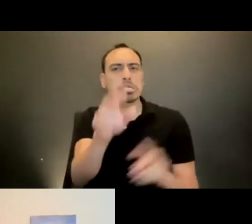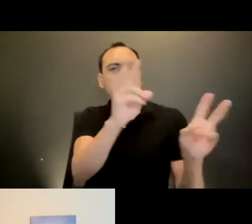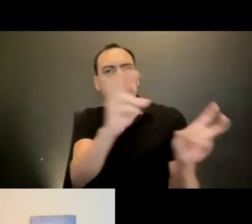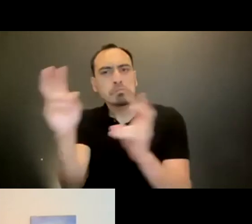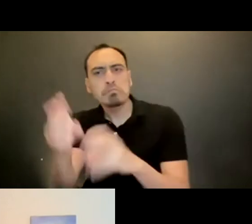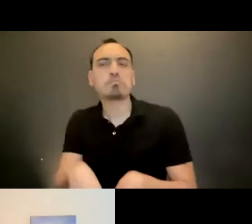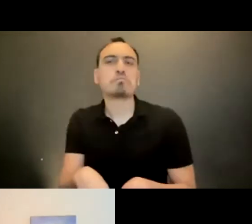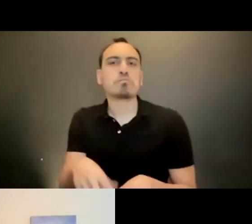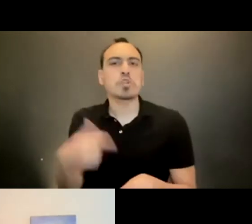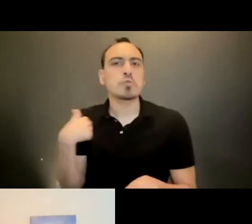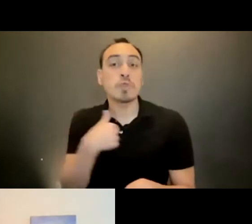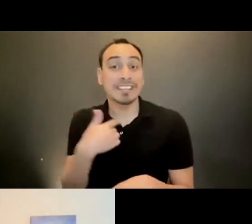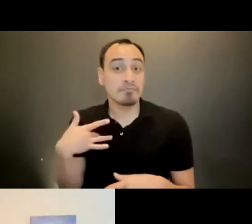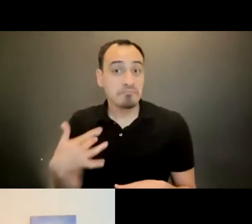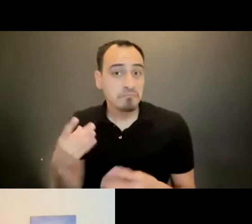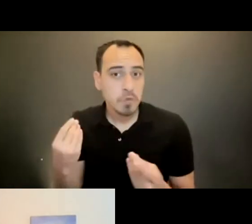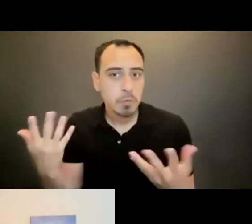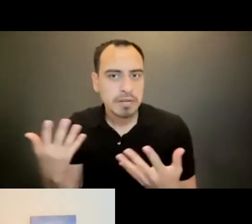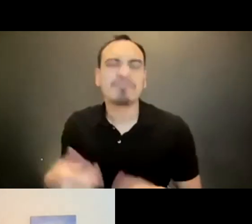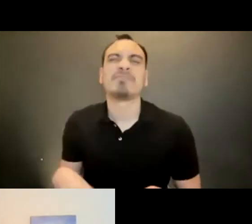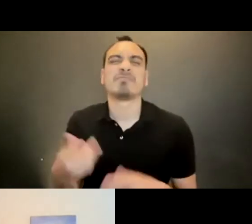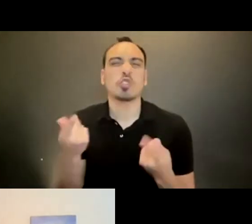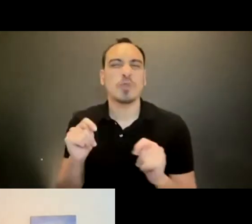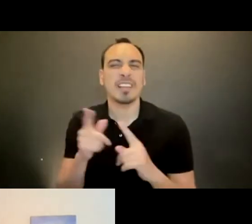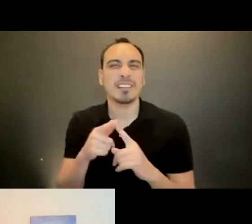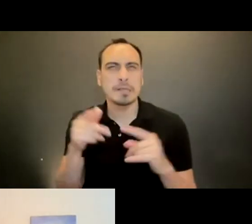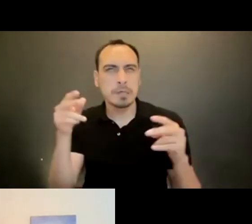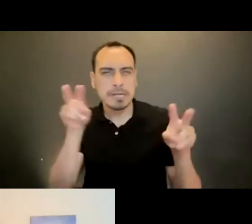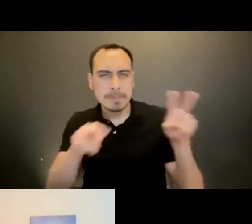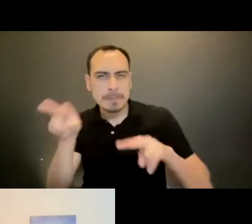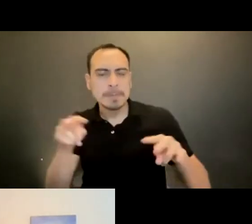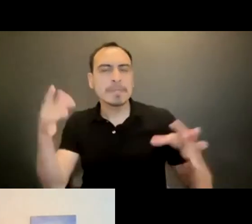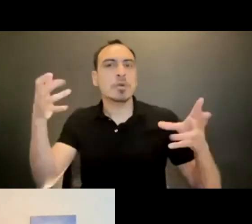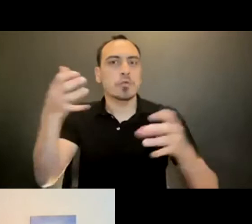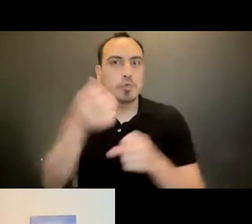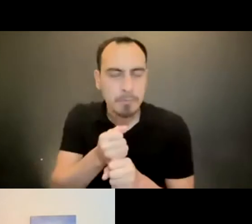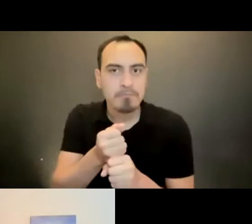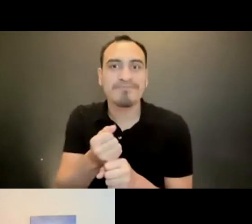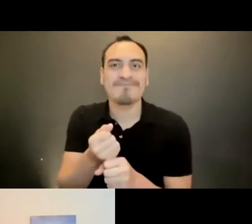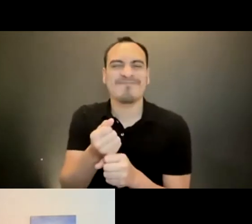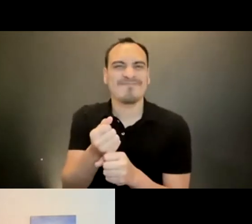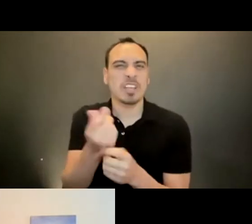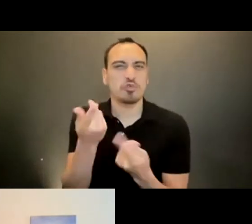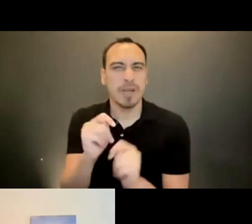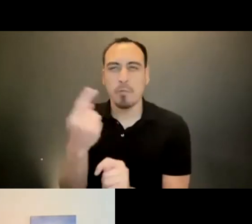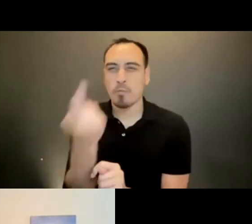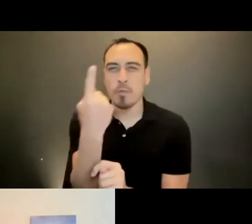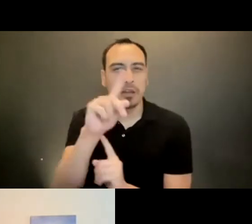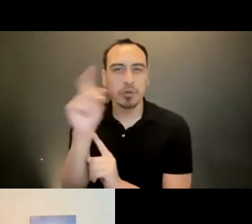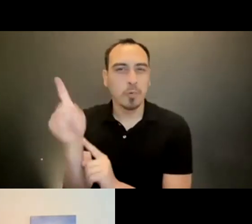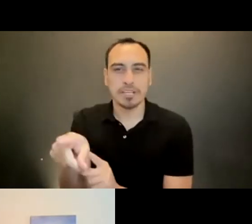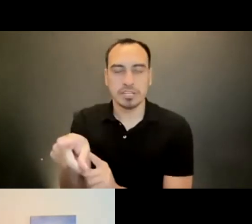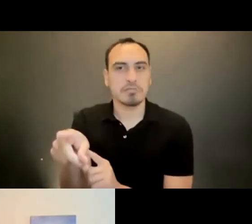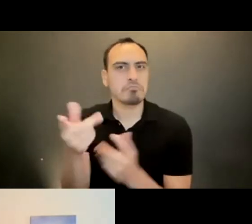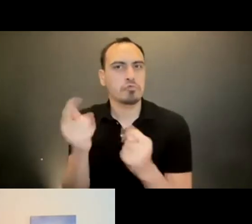And so oftentimes what we'll do is we'll try to group those and ask a question that tries to maintain the spirit of